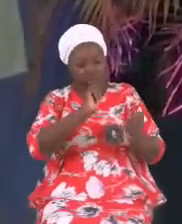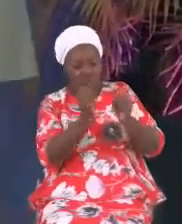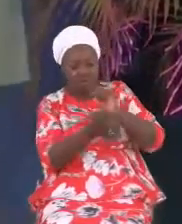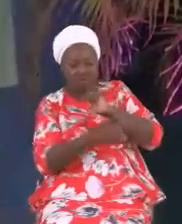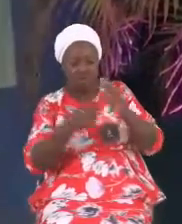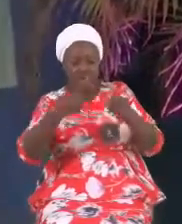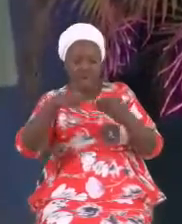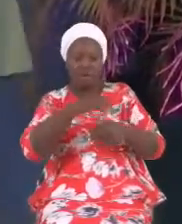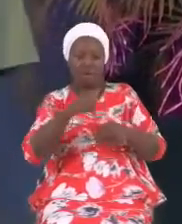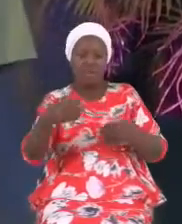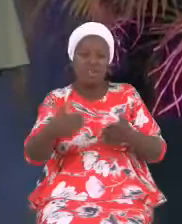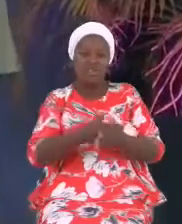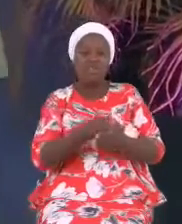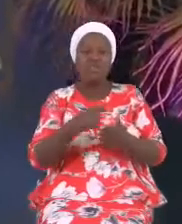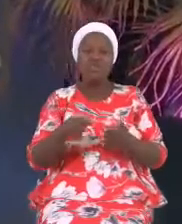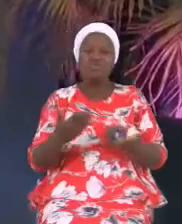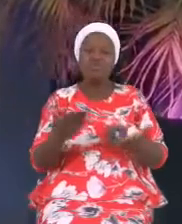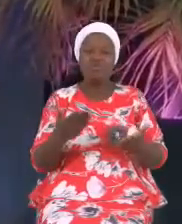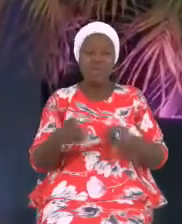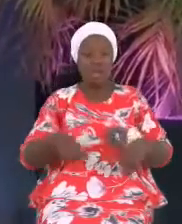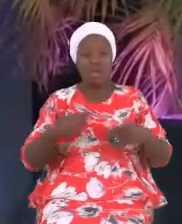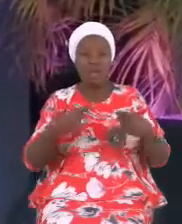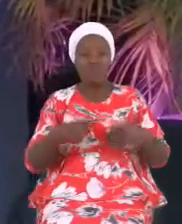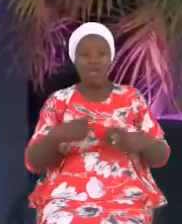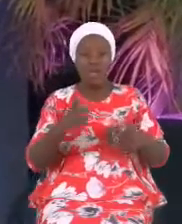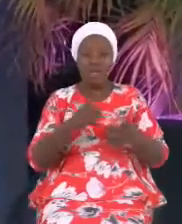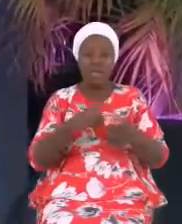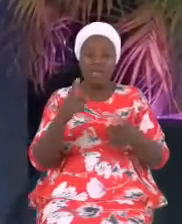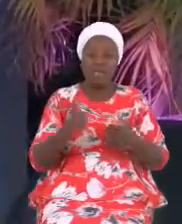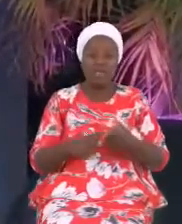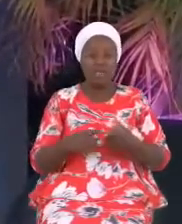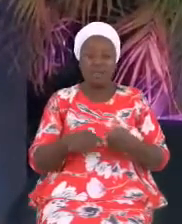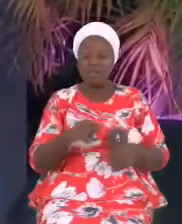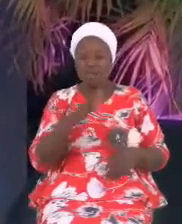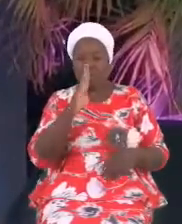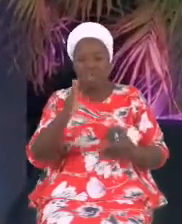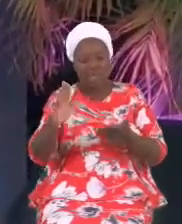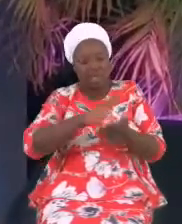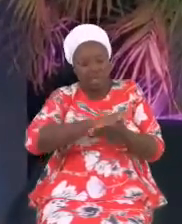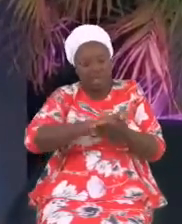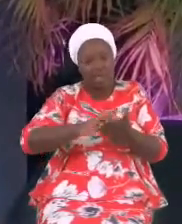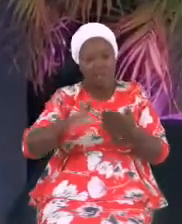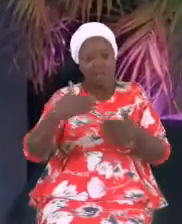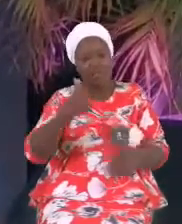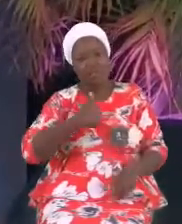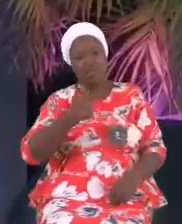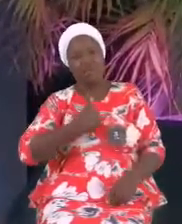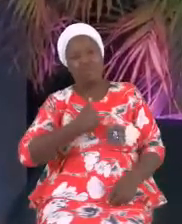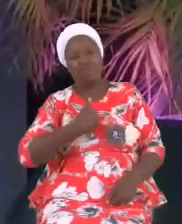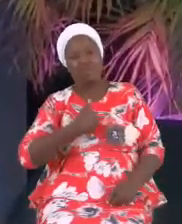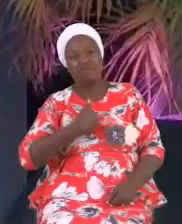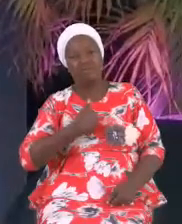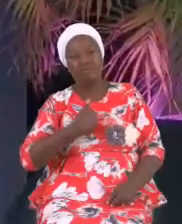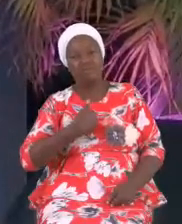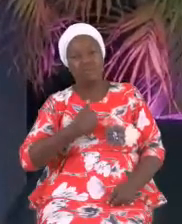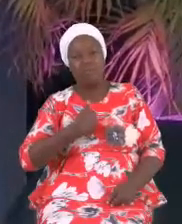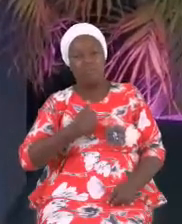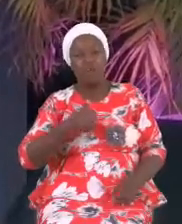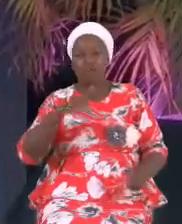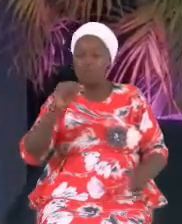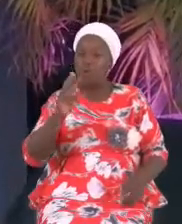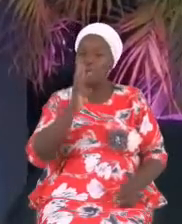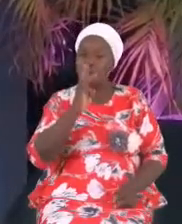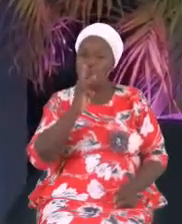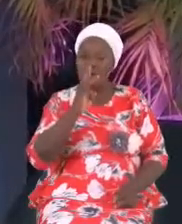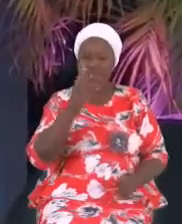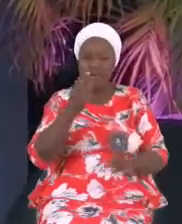leaf and then become so clean by myself. No water from Jordan. No water from